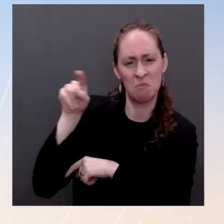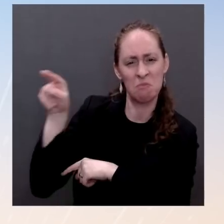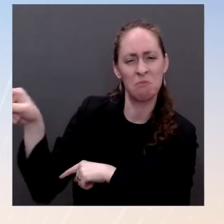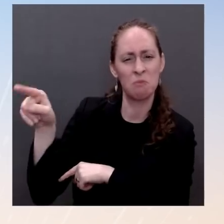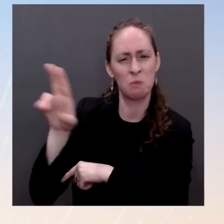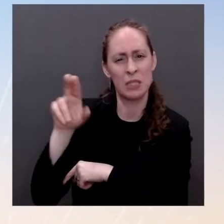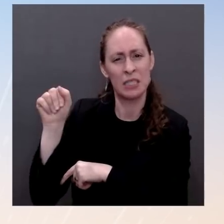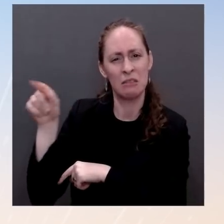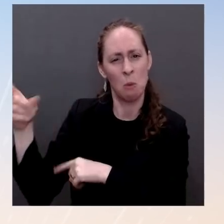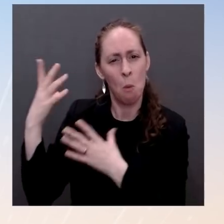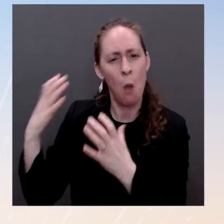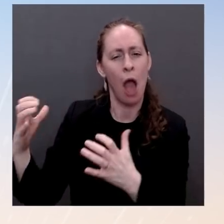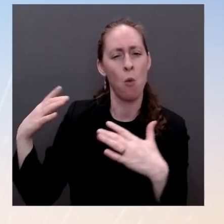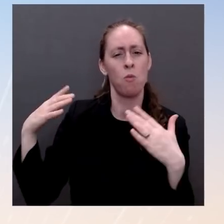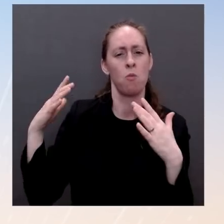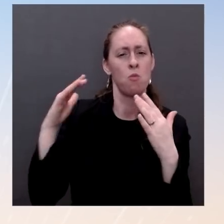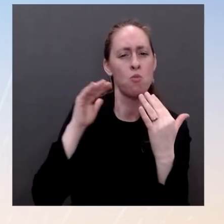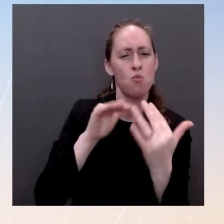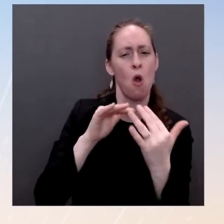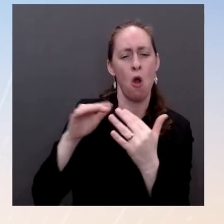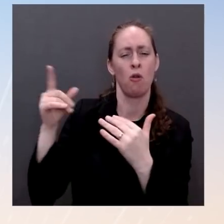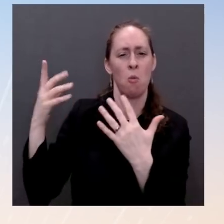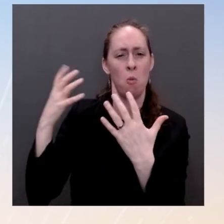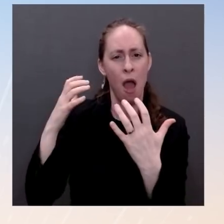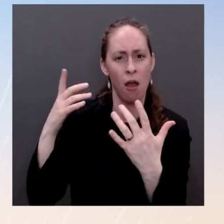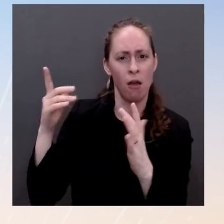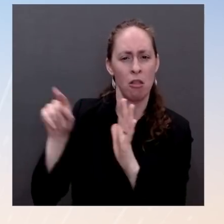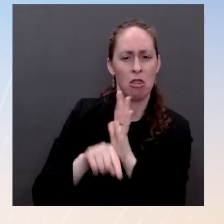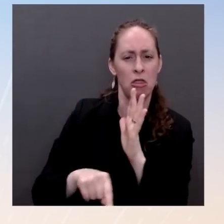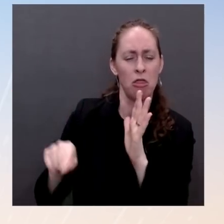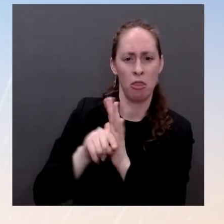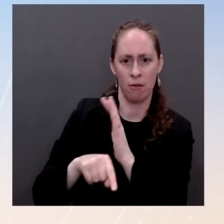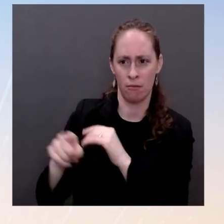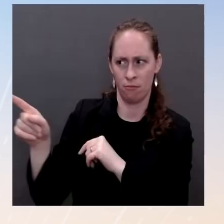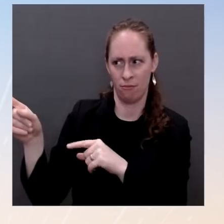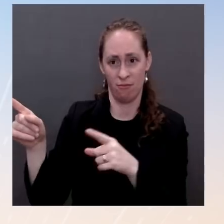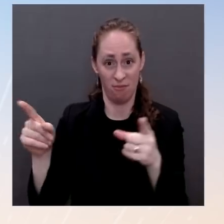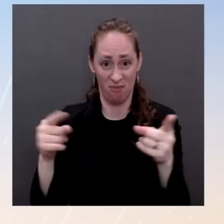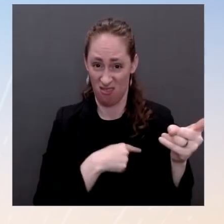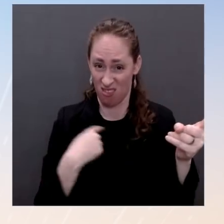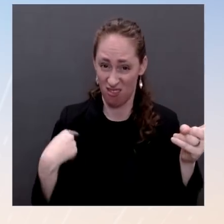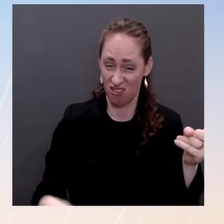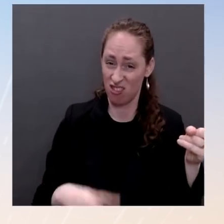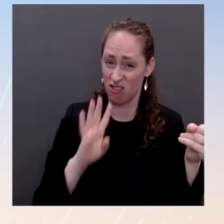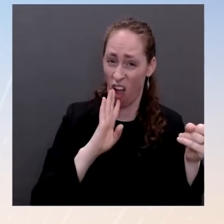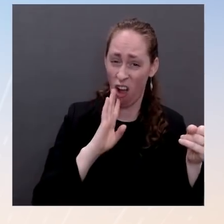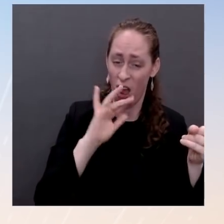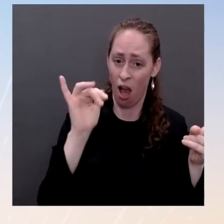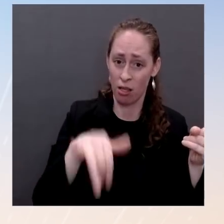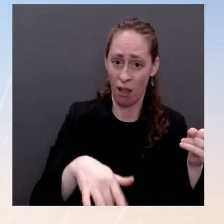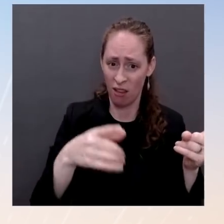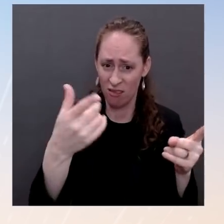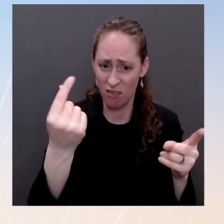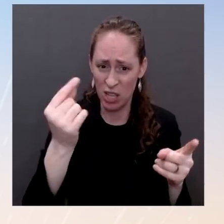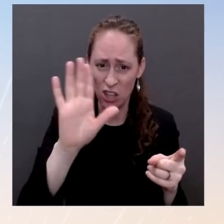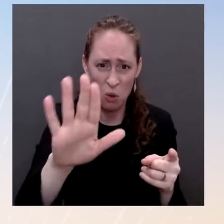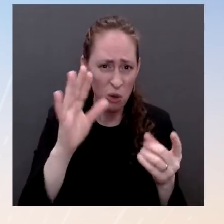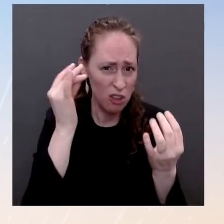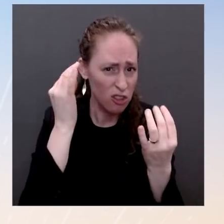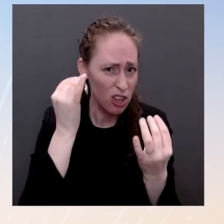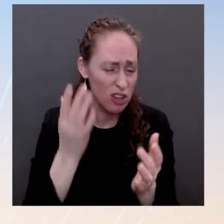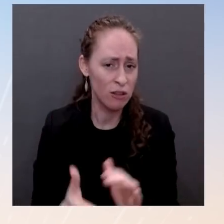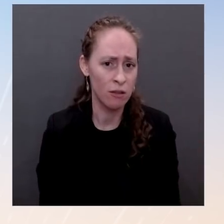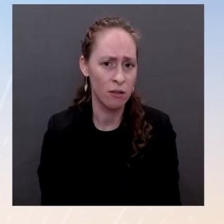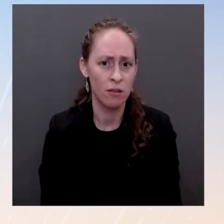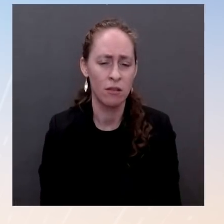rhetoric? Are you going to take any action against it, either through talk or other means? And what do you make of this closeness between Moscow and